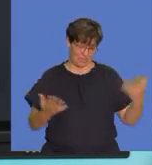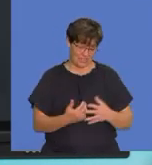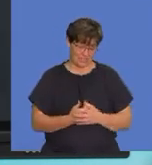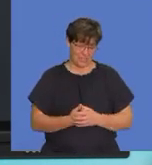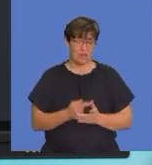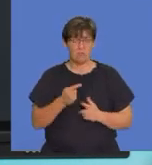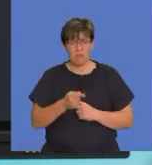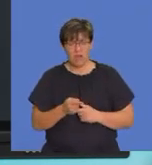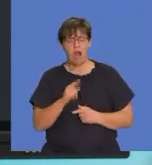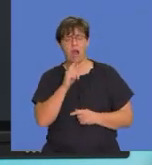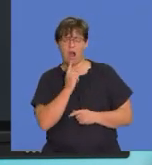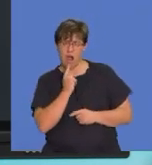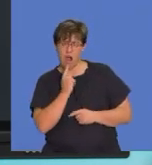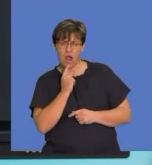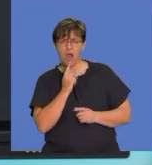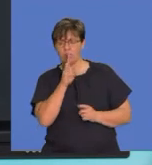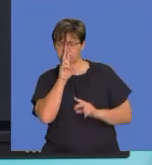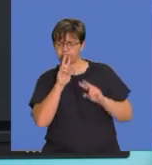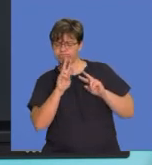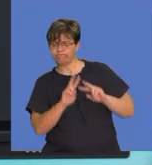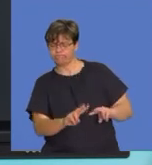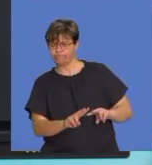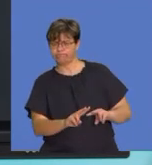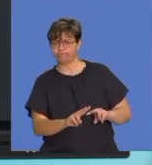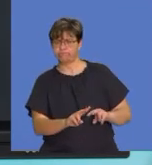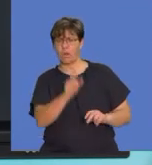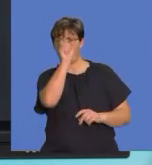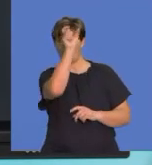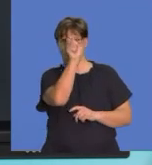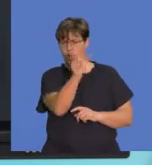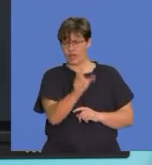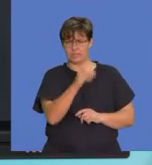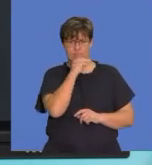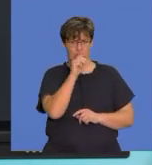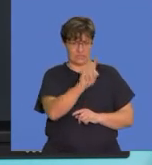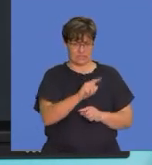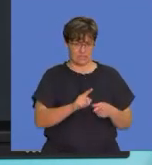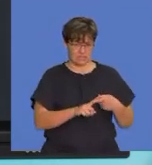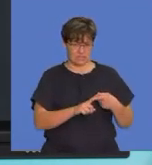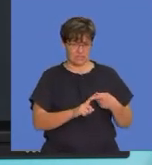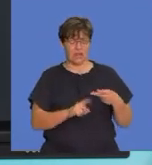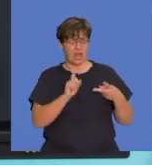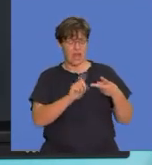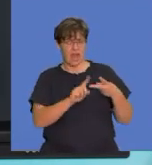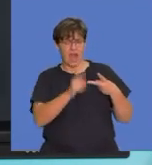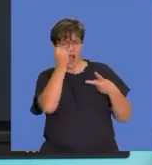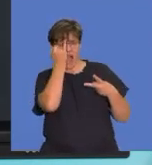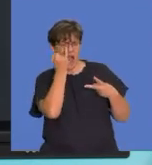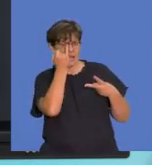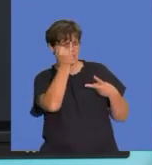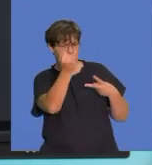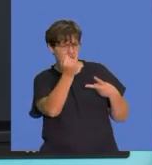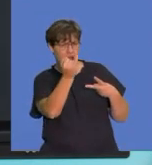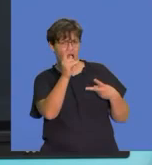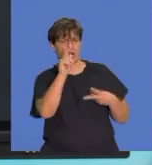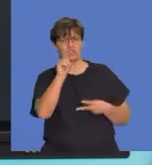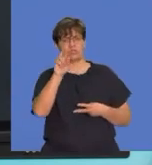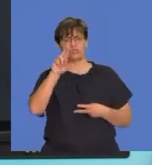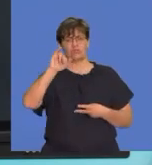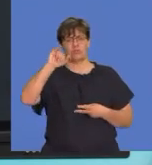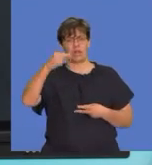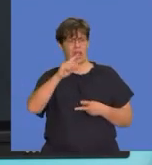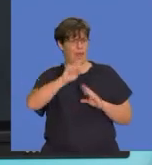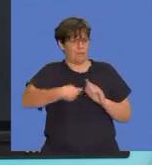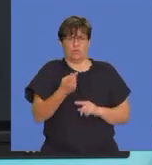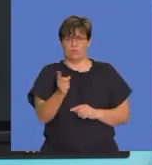I hope you've learned a lot in terms of how do we then look at the vocabulary and also look at the